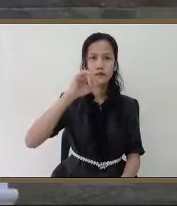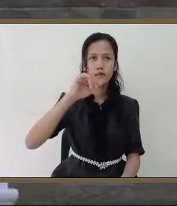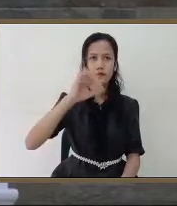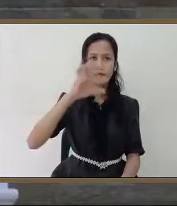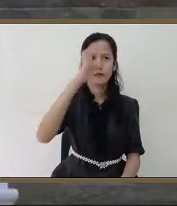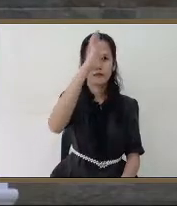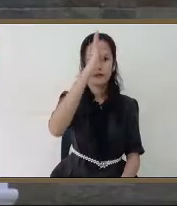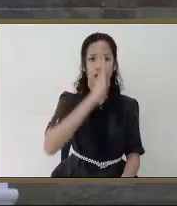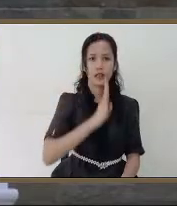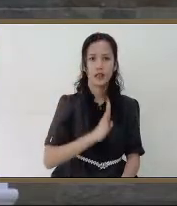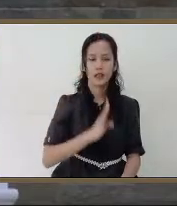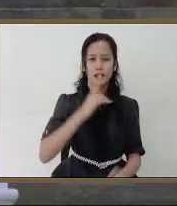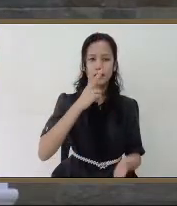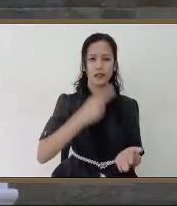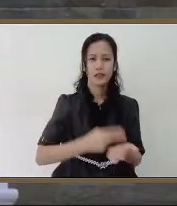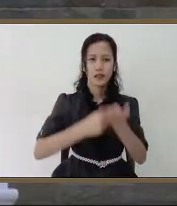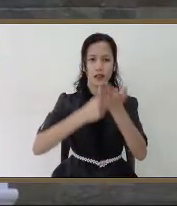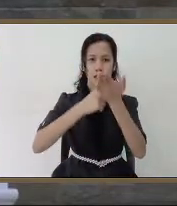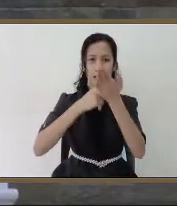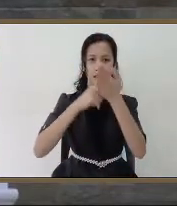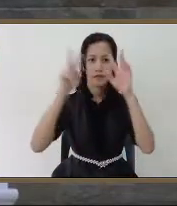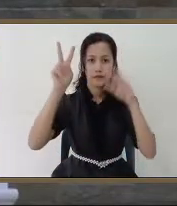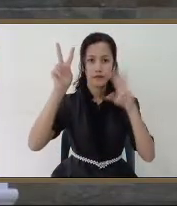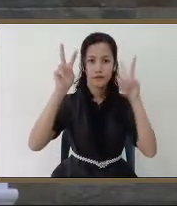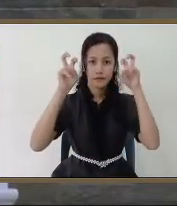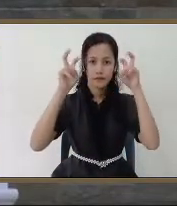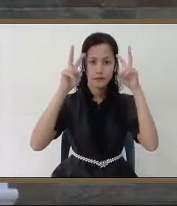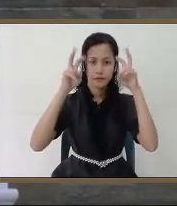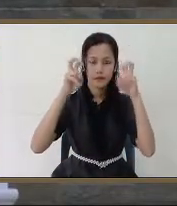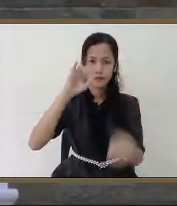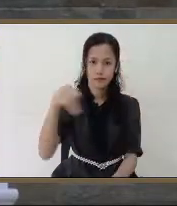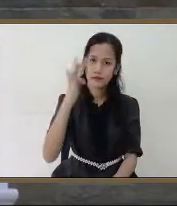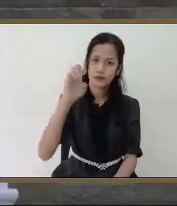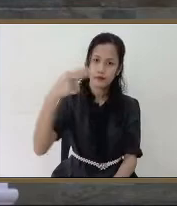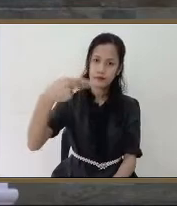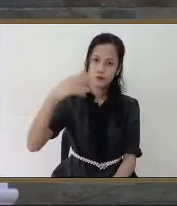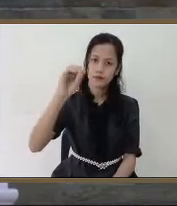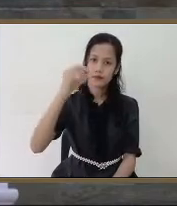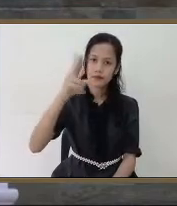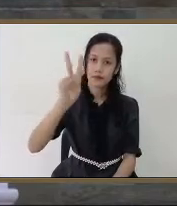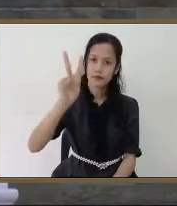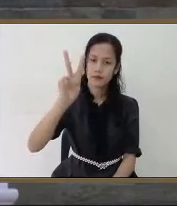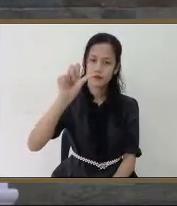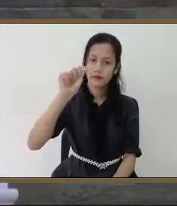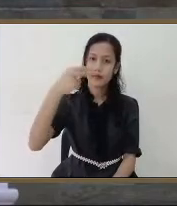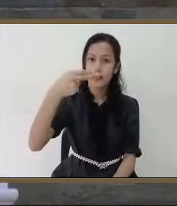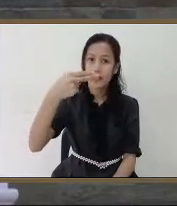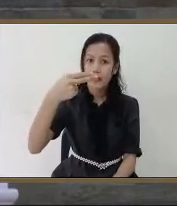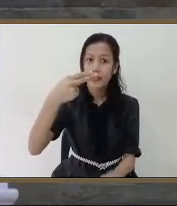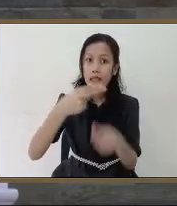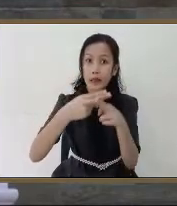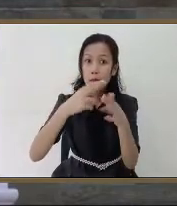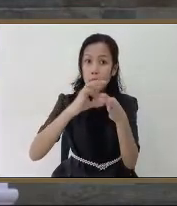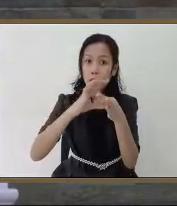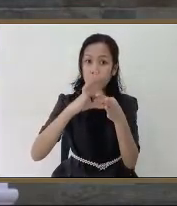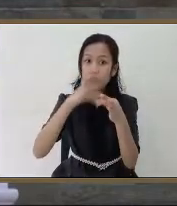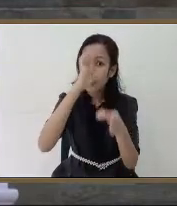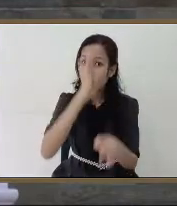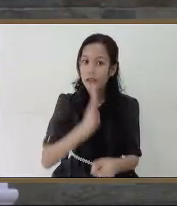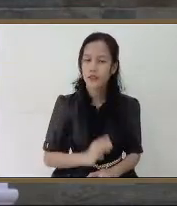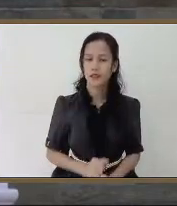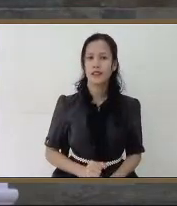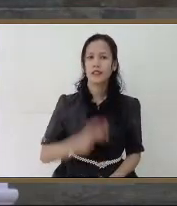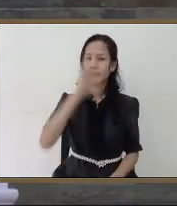helps. Okay? Jehovah helps. Okay? Jehovah helps.